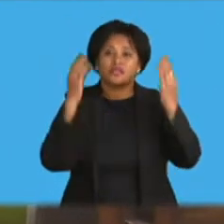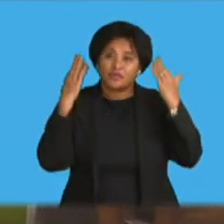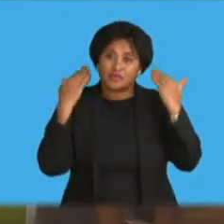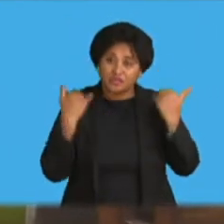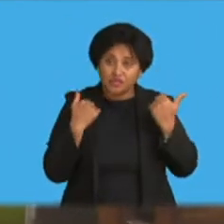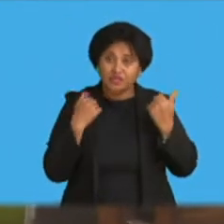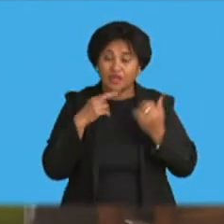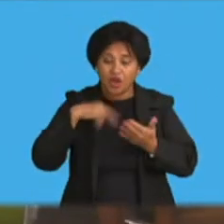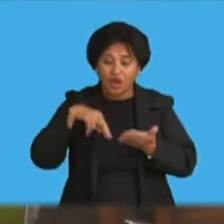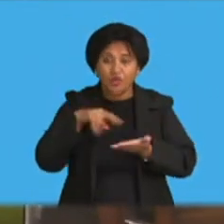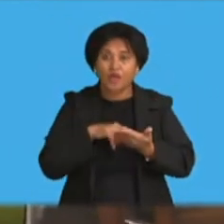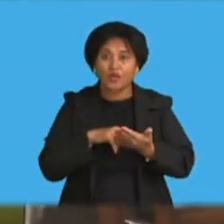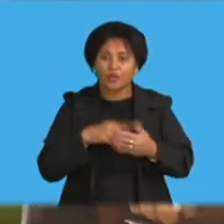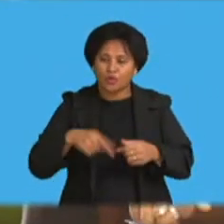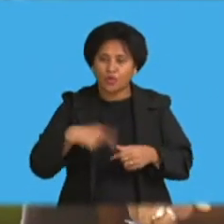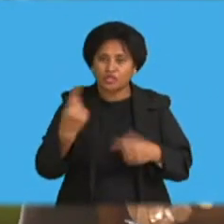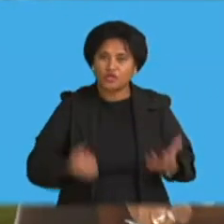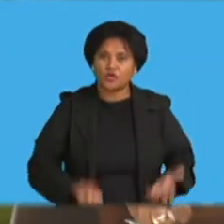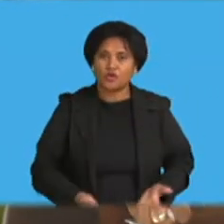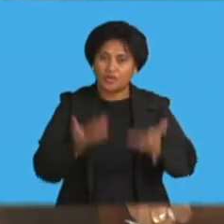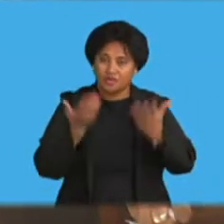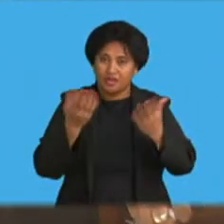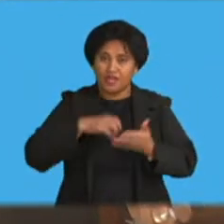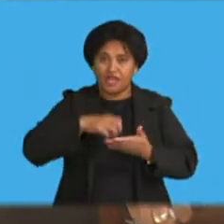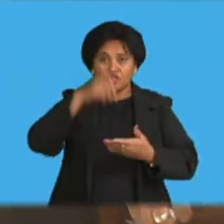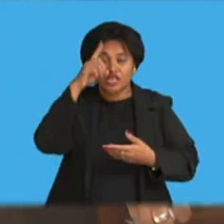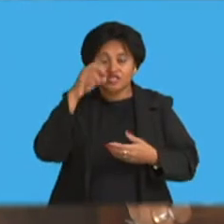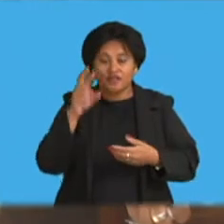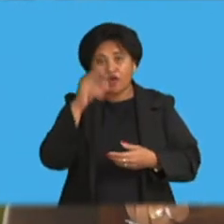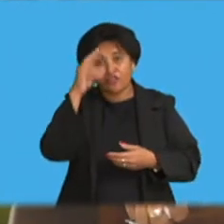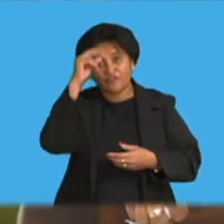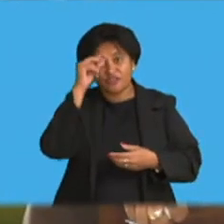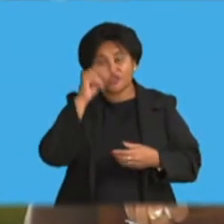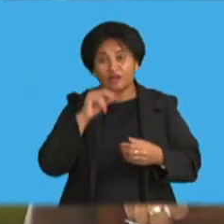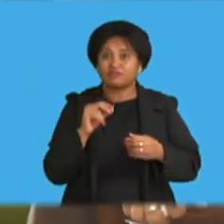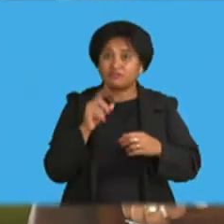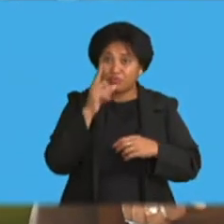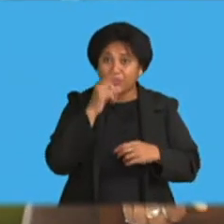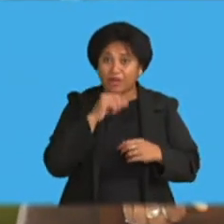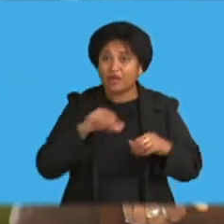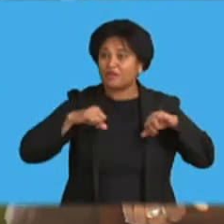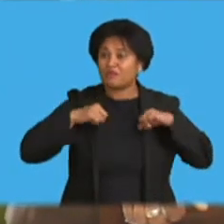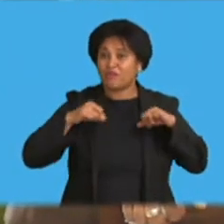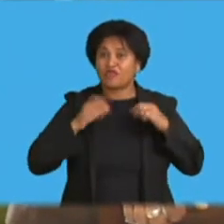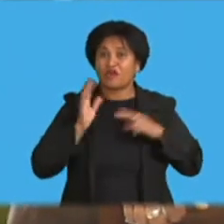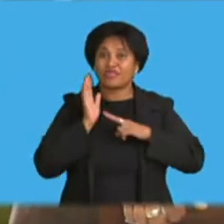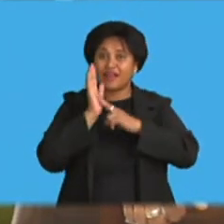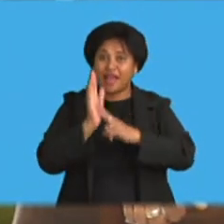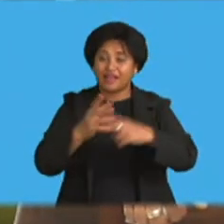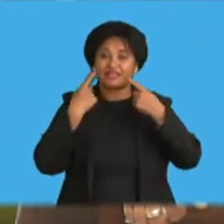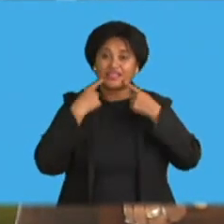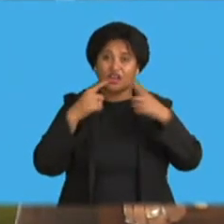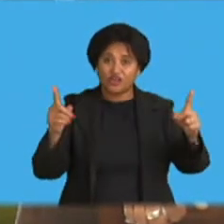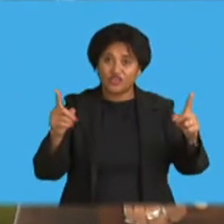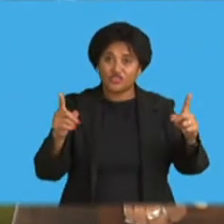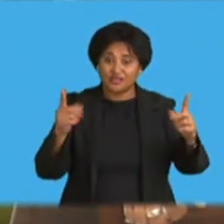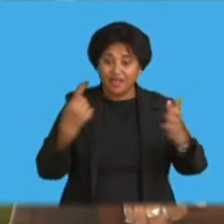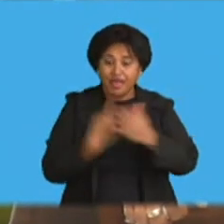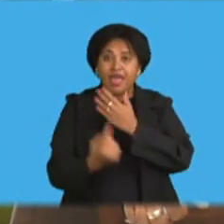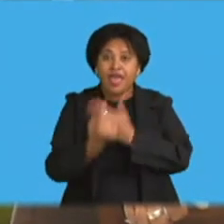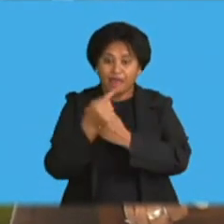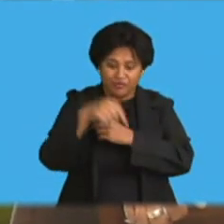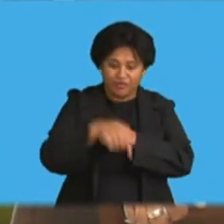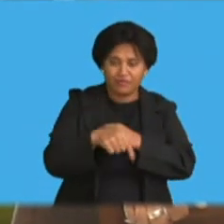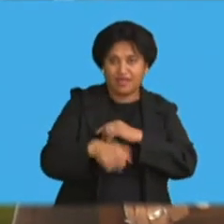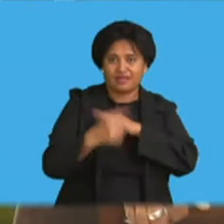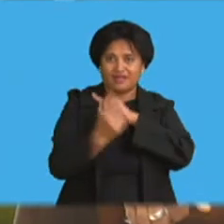record and continued commitment to the education of the Fijian people make us very proud of the Nadi Declaration that emerged from the 20th CCEM.